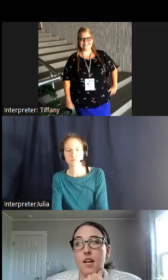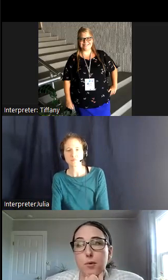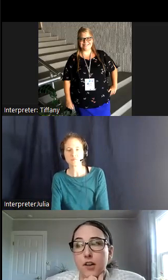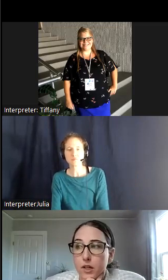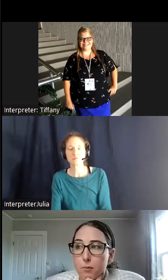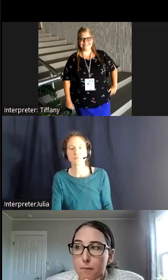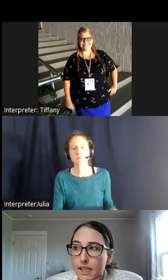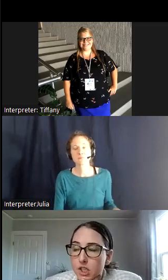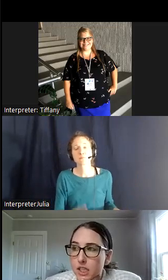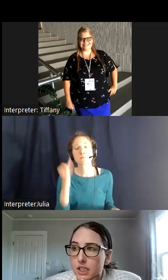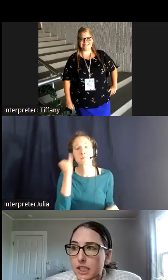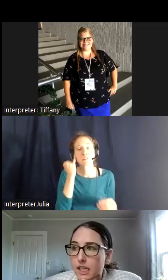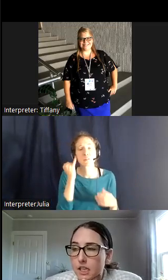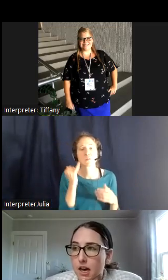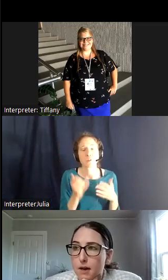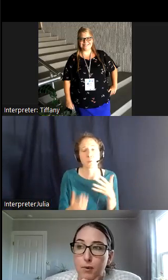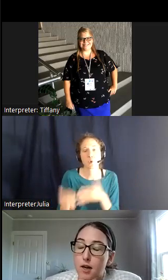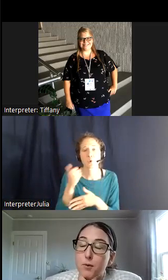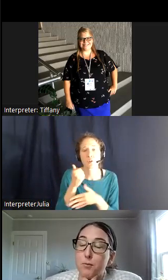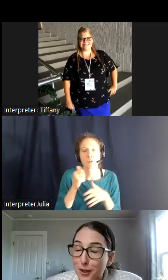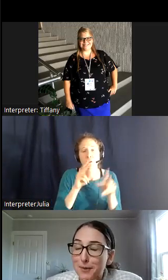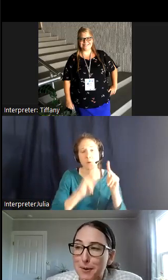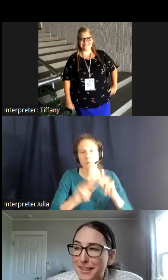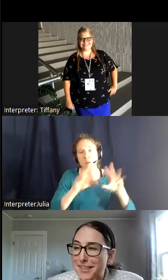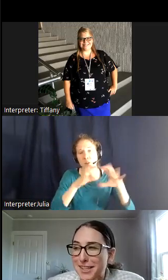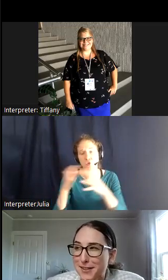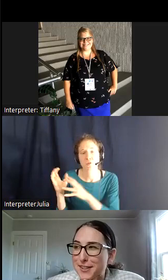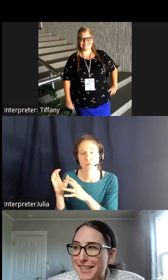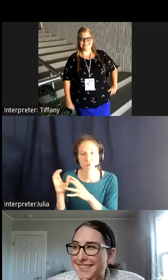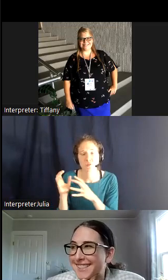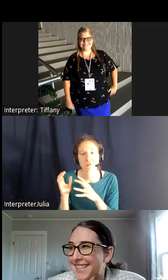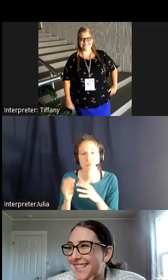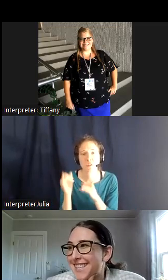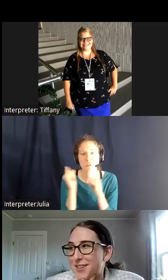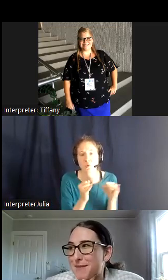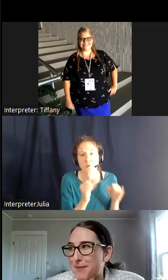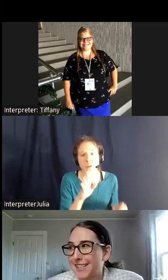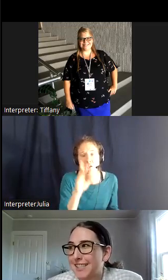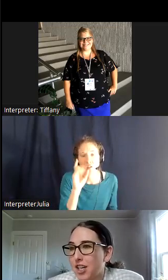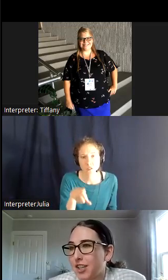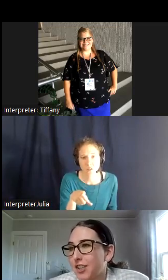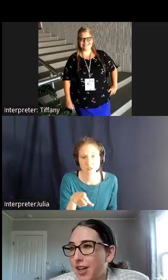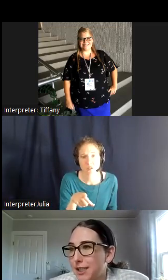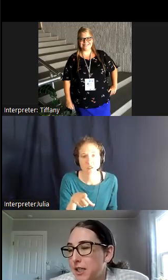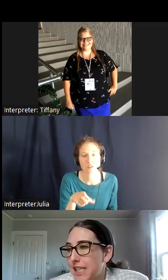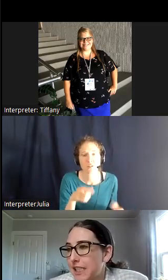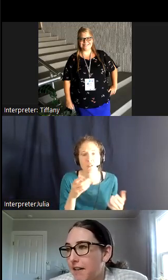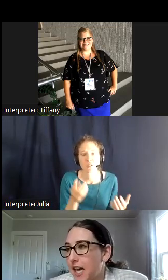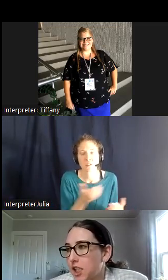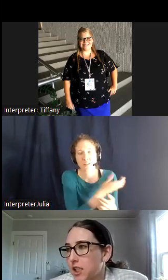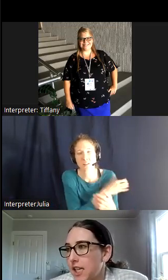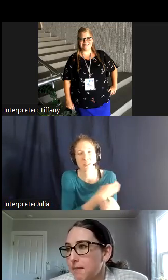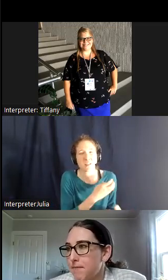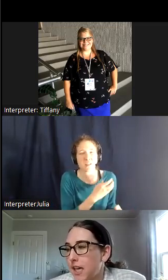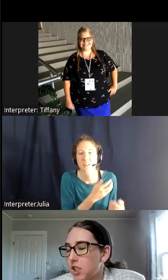If a priority populations and priority population individuals' needs exceed the treatment capacity or clinical expertise of